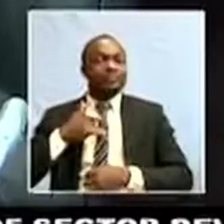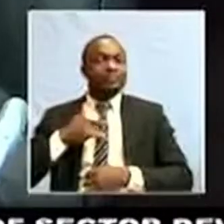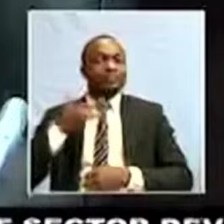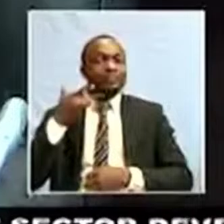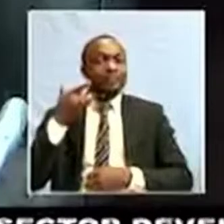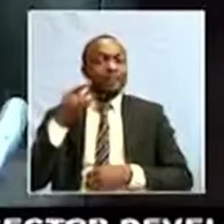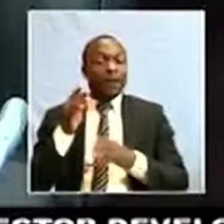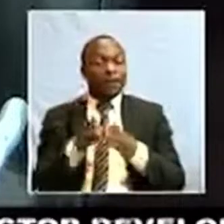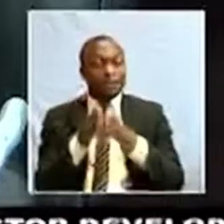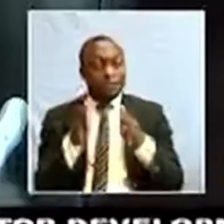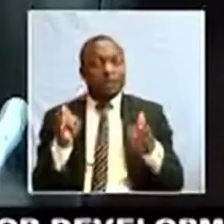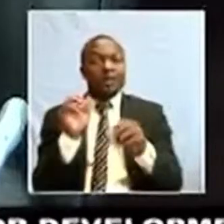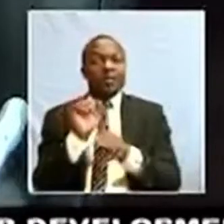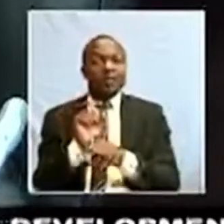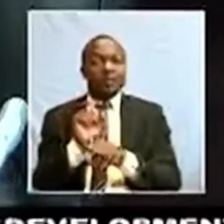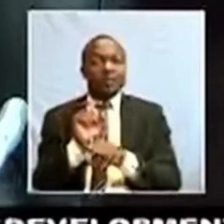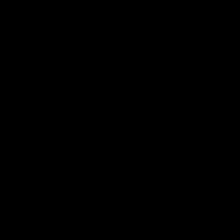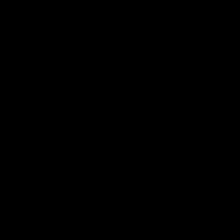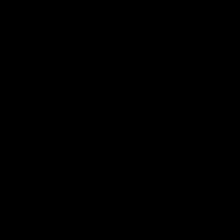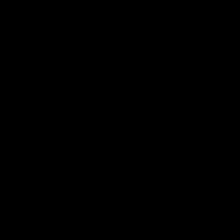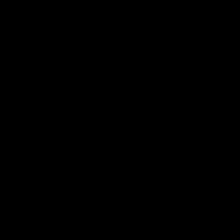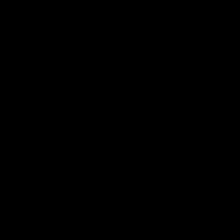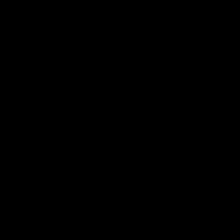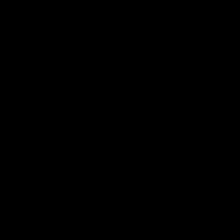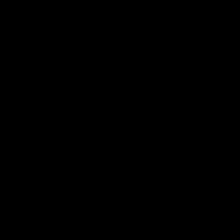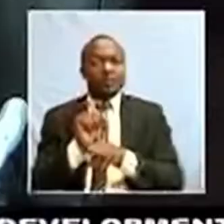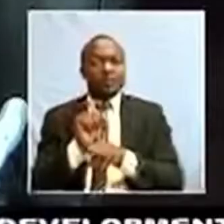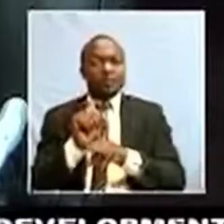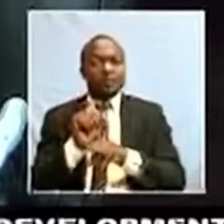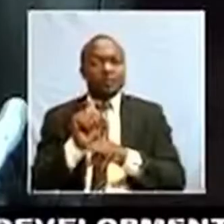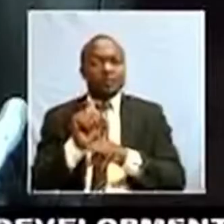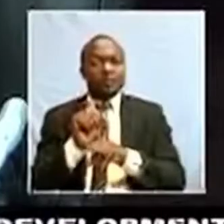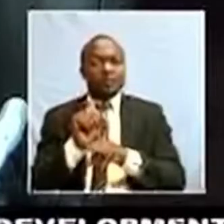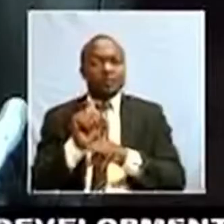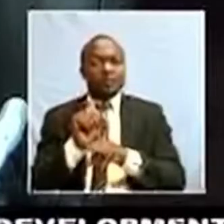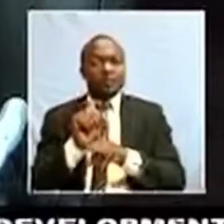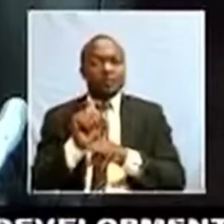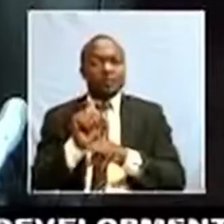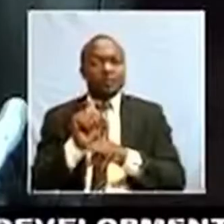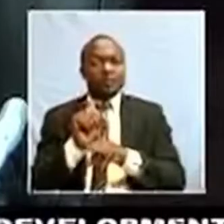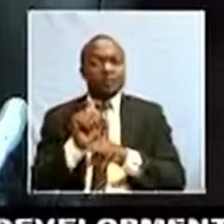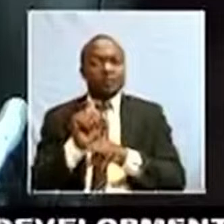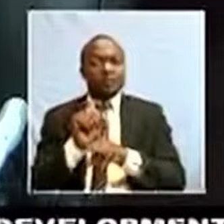The space and the work environment be